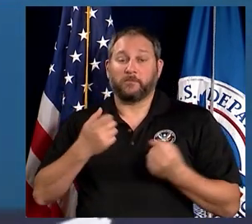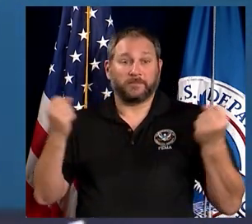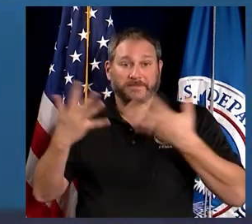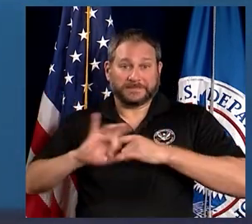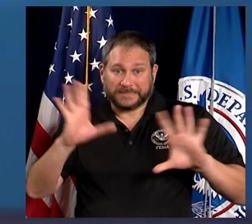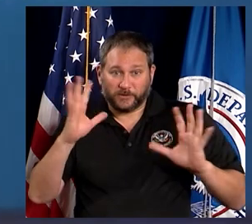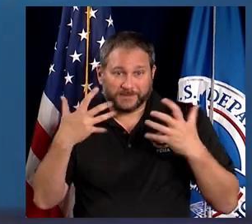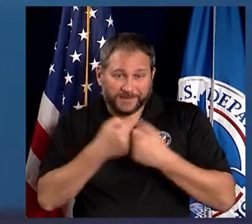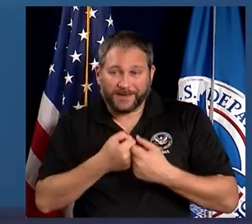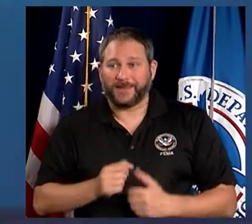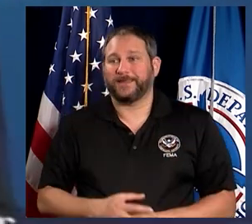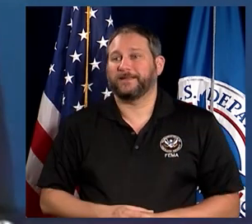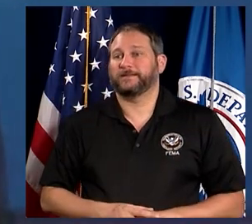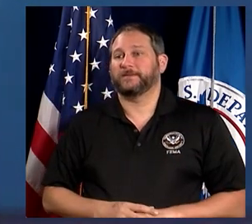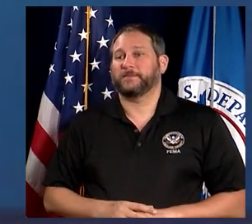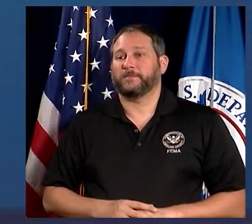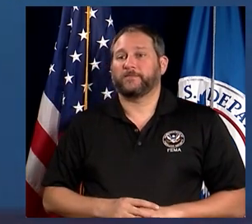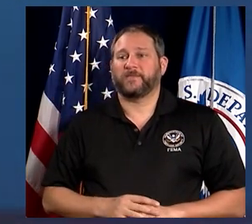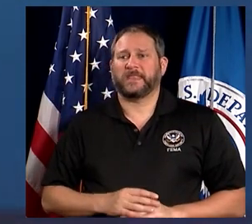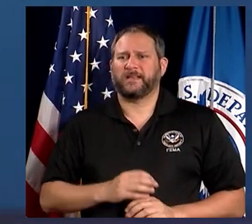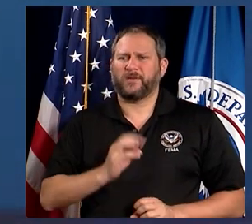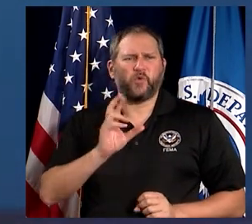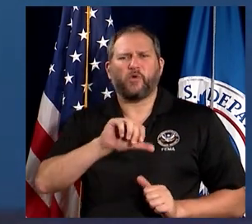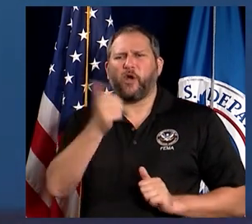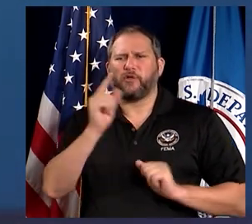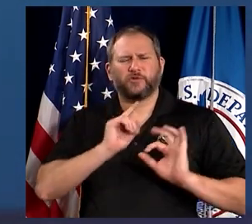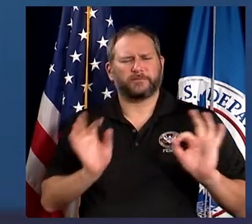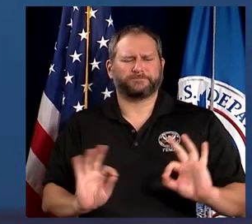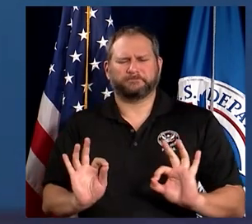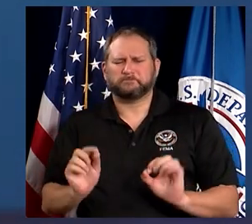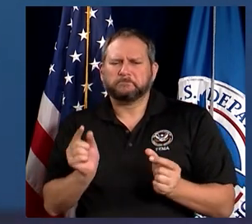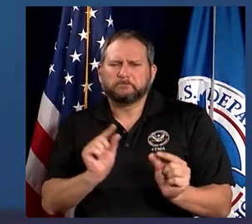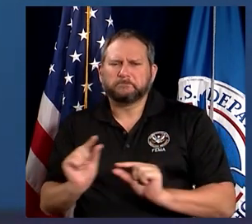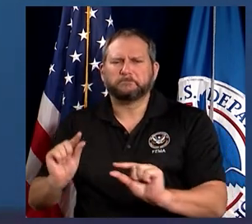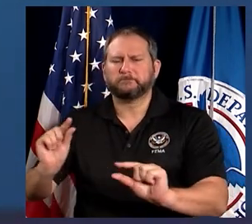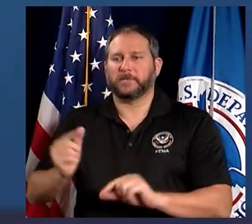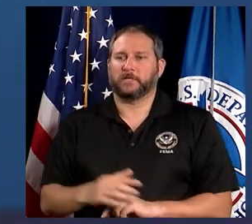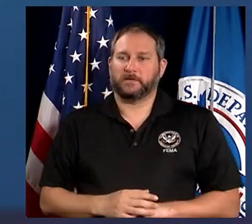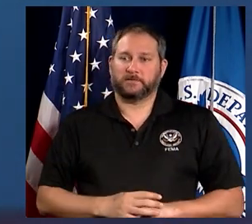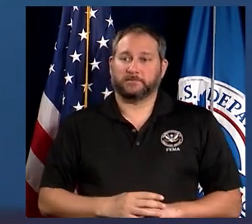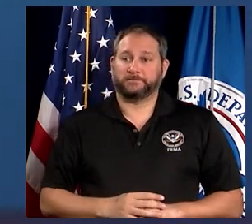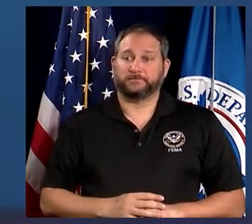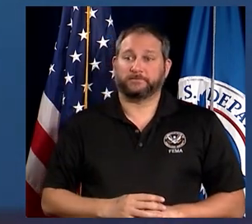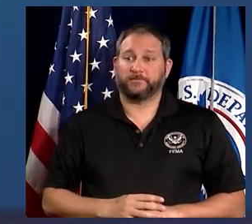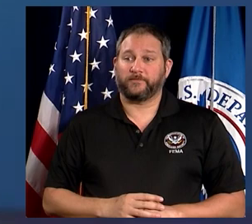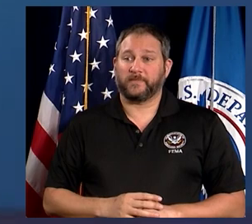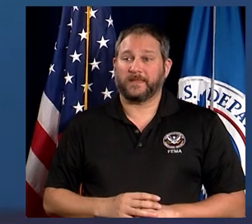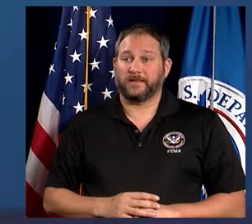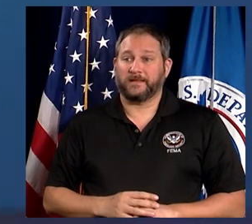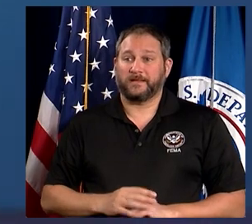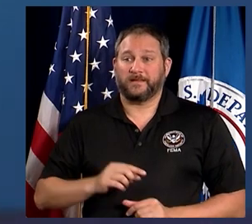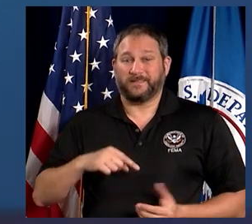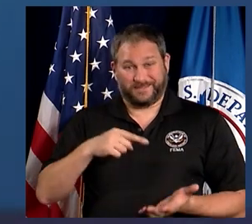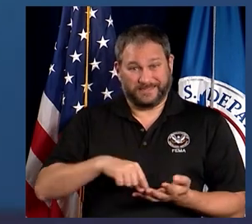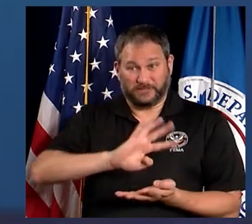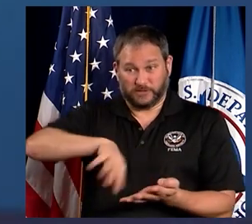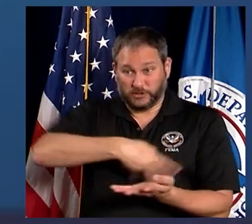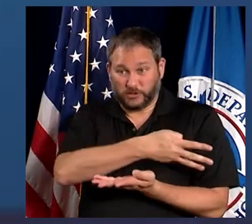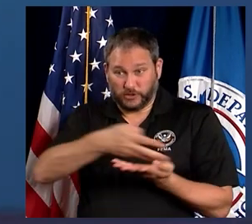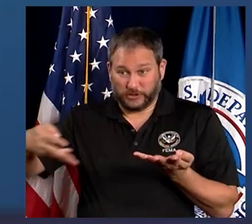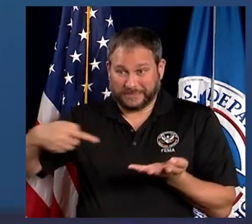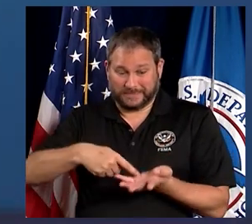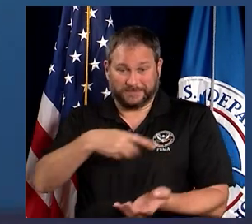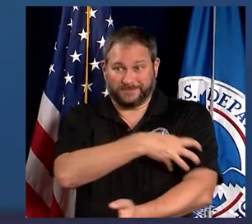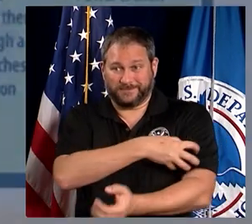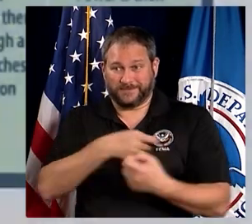event. Understanding the grid and preparing for its catastrophic failure must be part of a